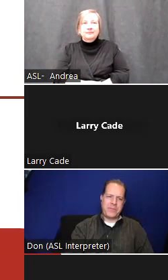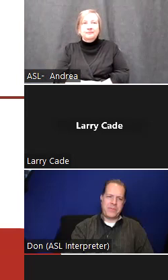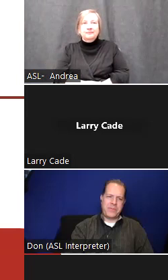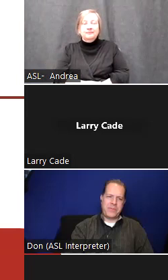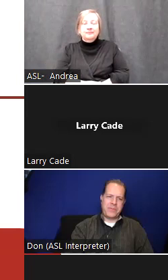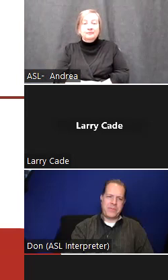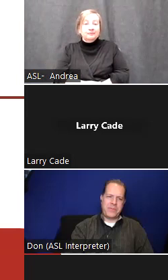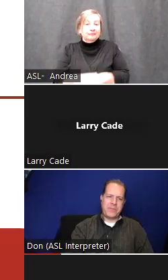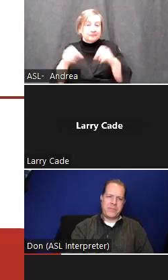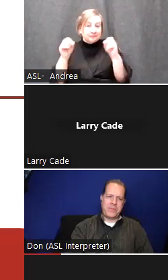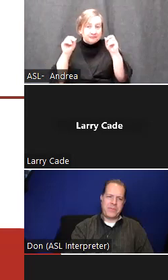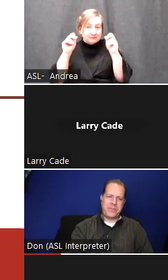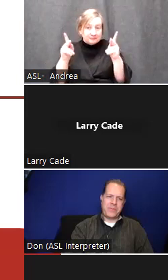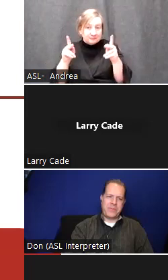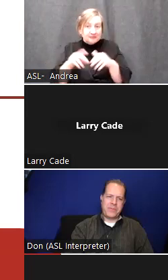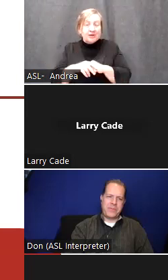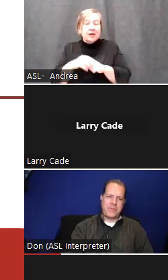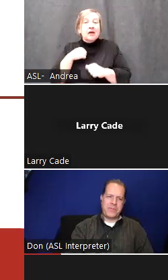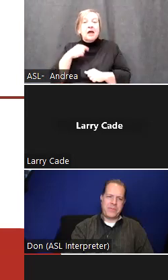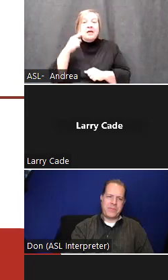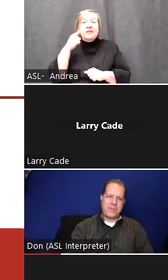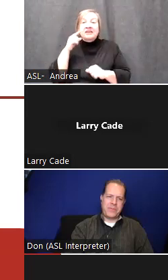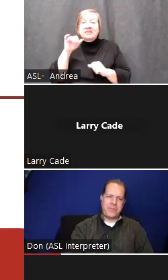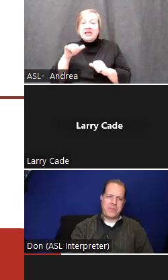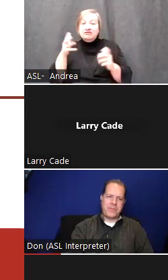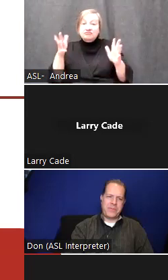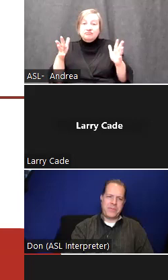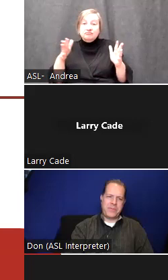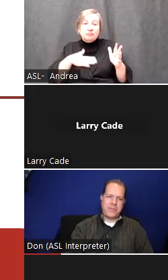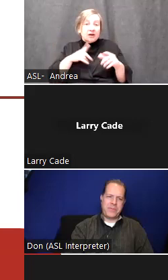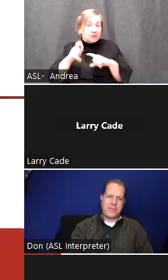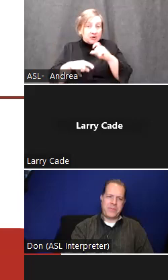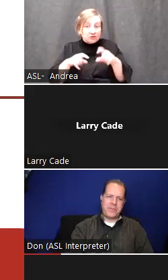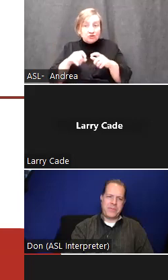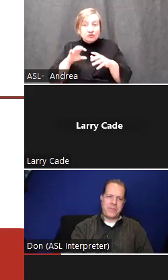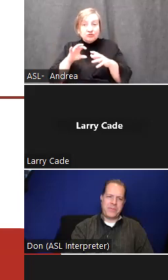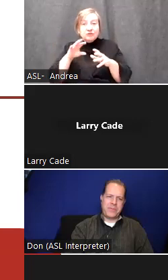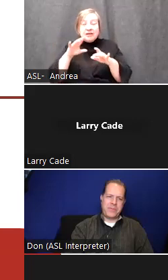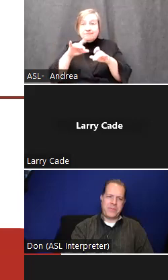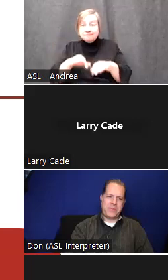All right. I think that is all the questions that have been typed in the chat.